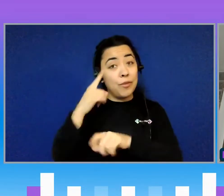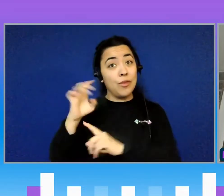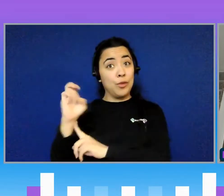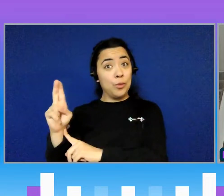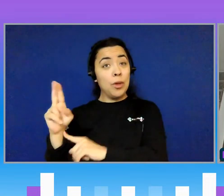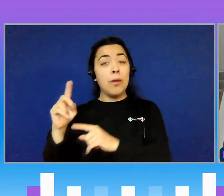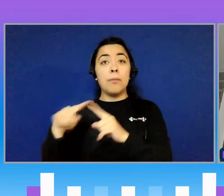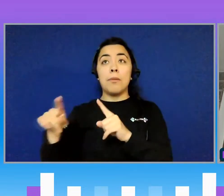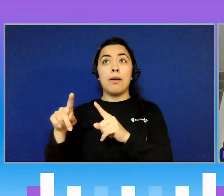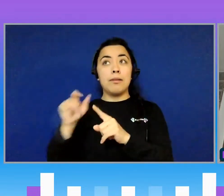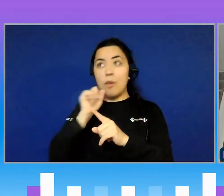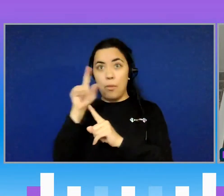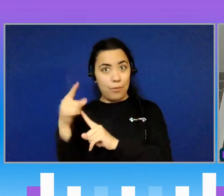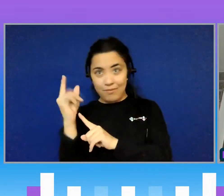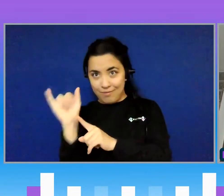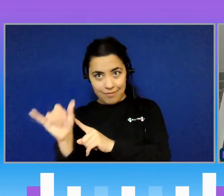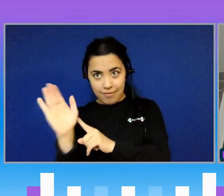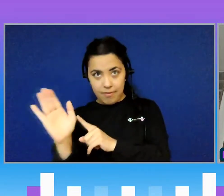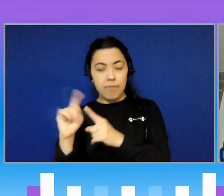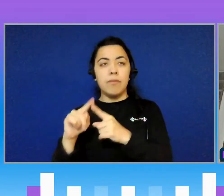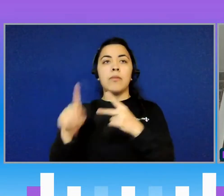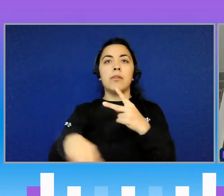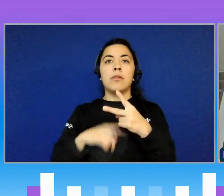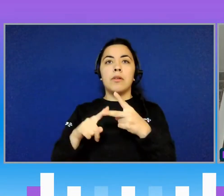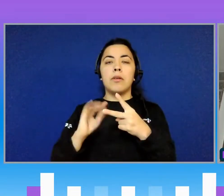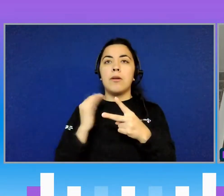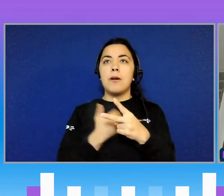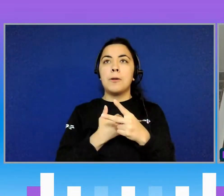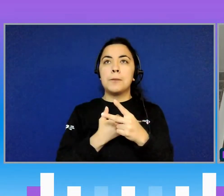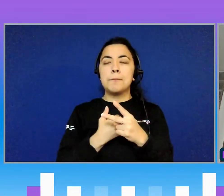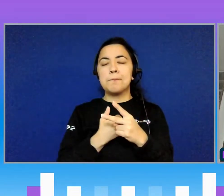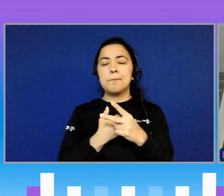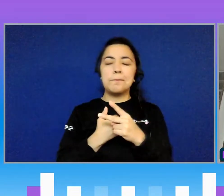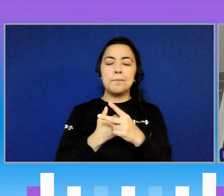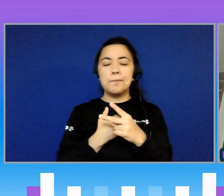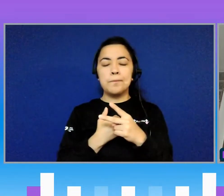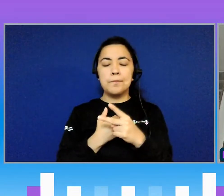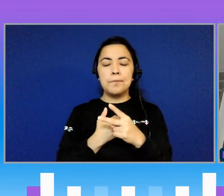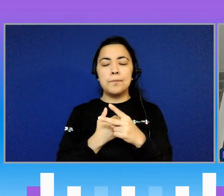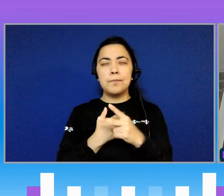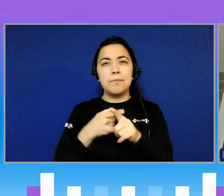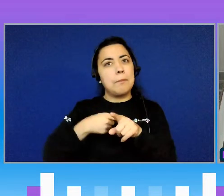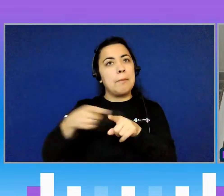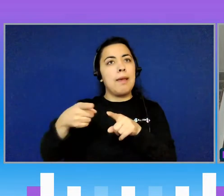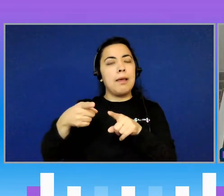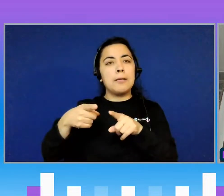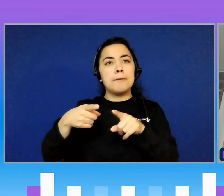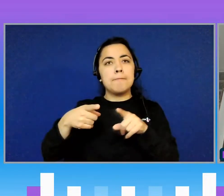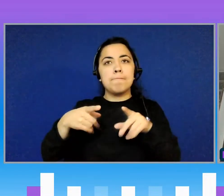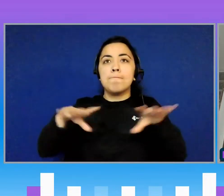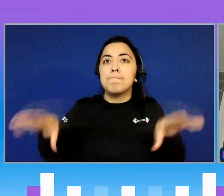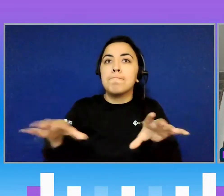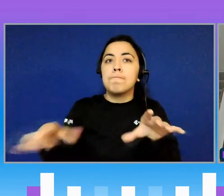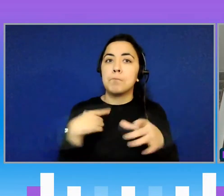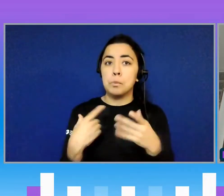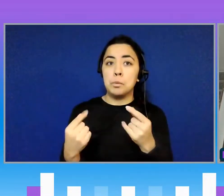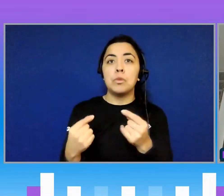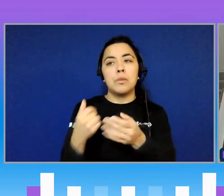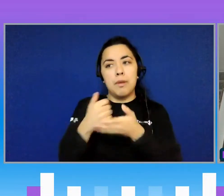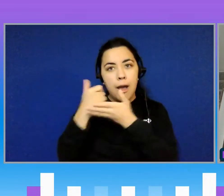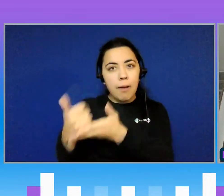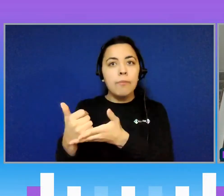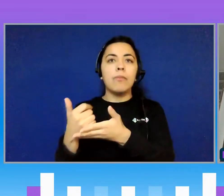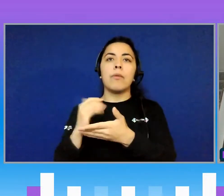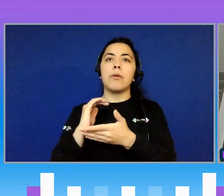but that's, let's say, our core activity, and also to help them, to help our